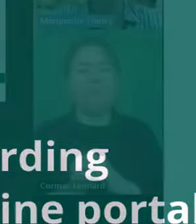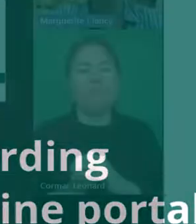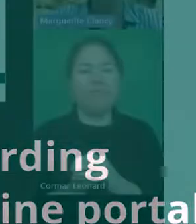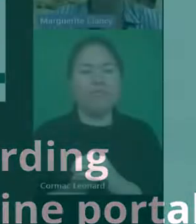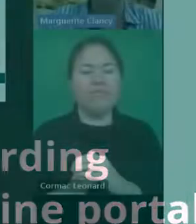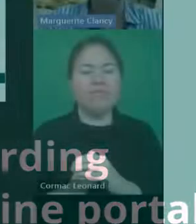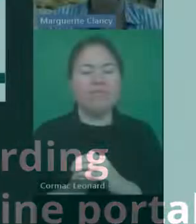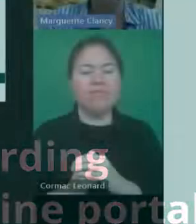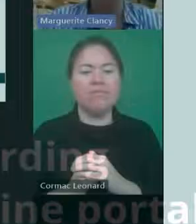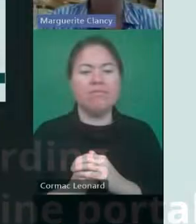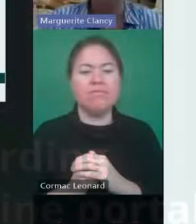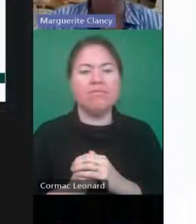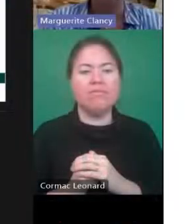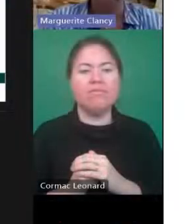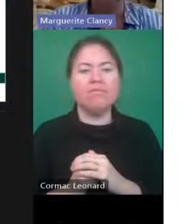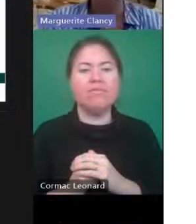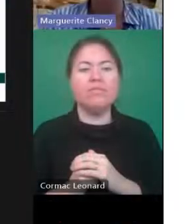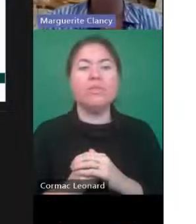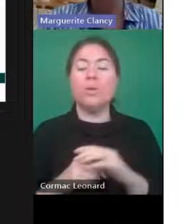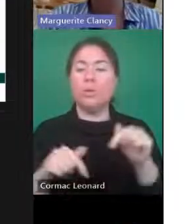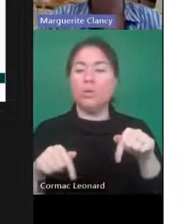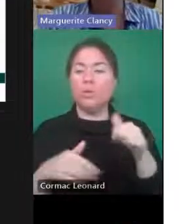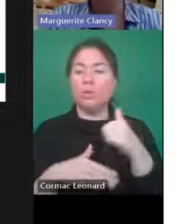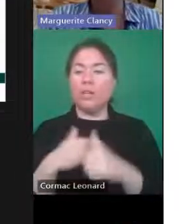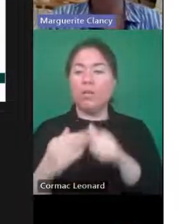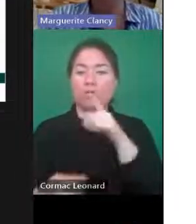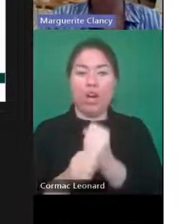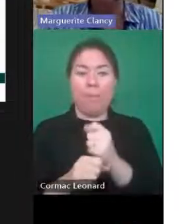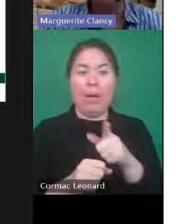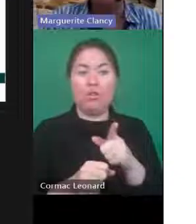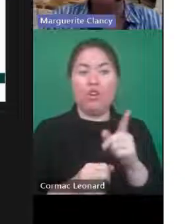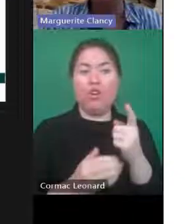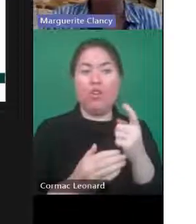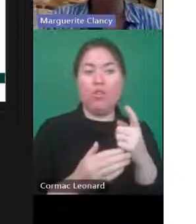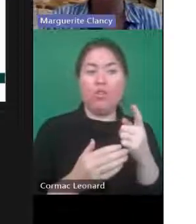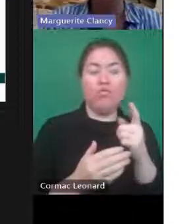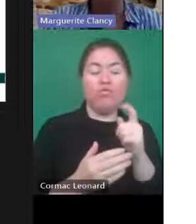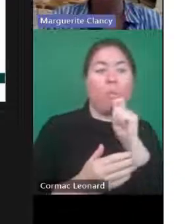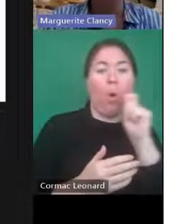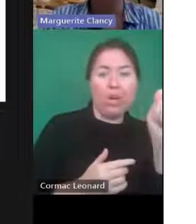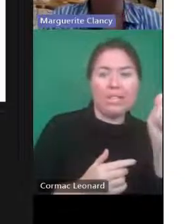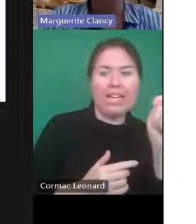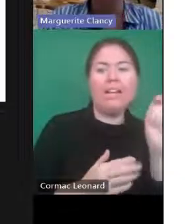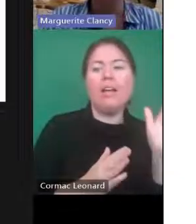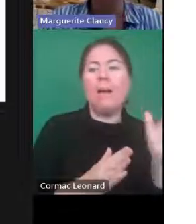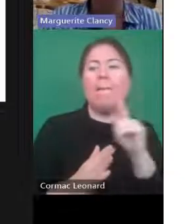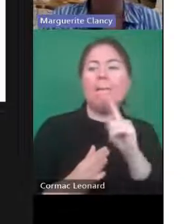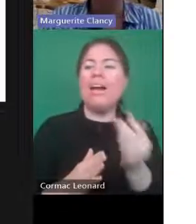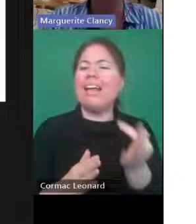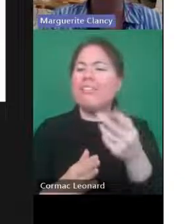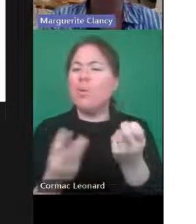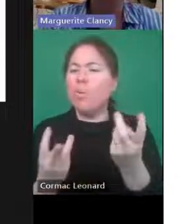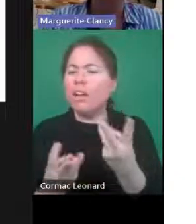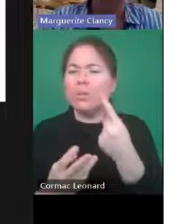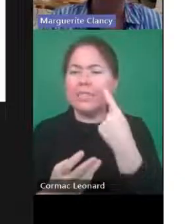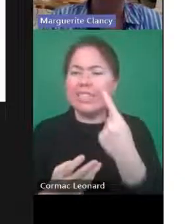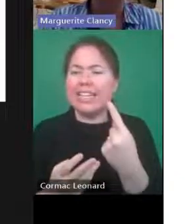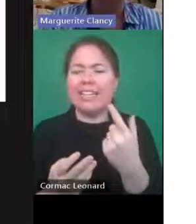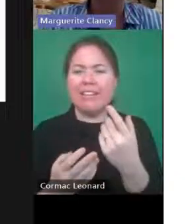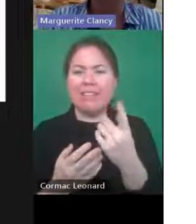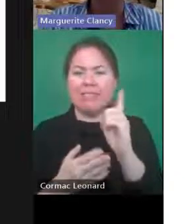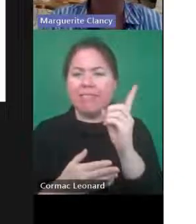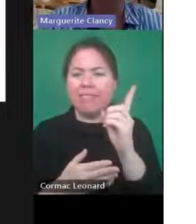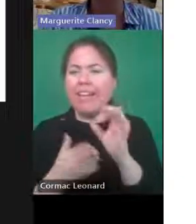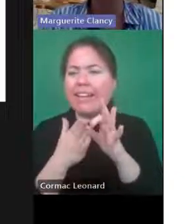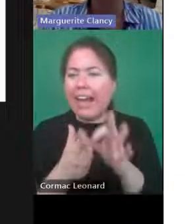we're going to look at reporting a concern. But if you do want to look at safeguarding information and guidance, that brings you to information